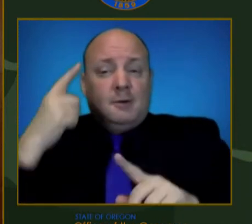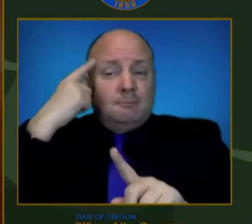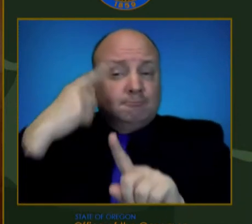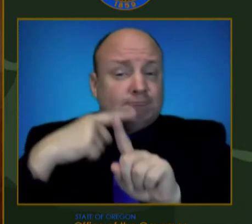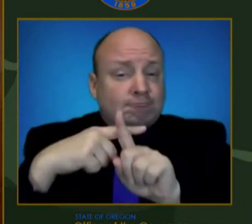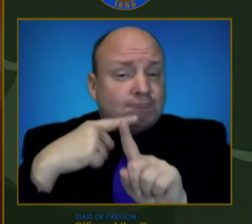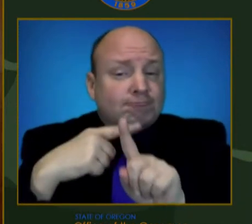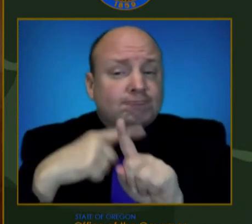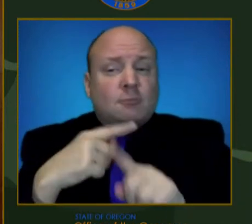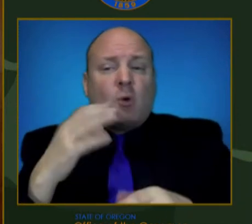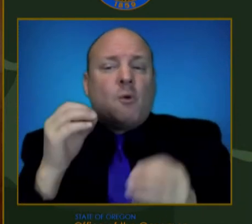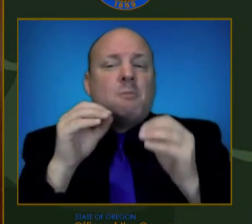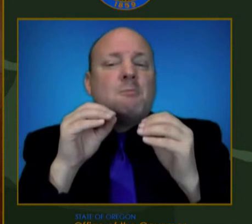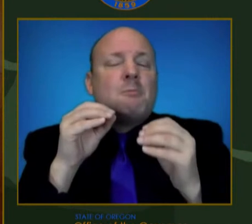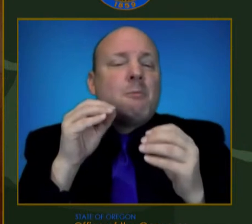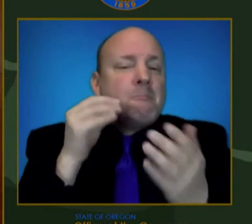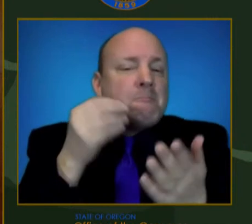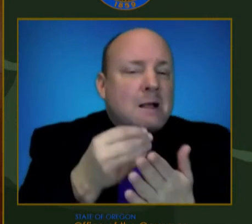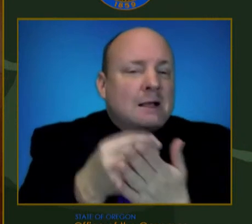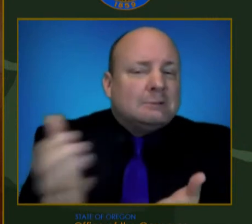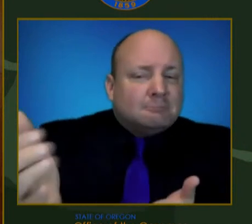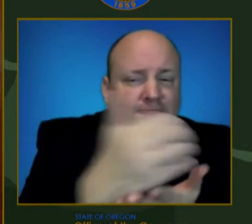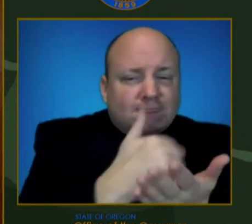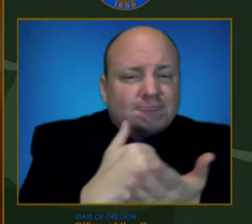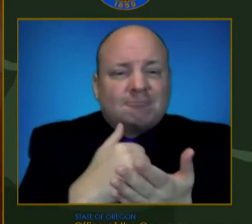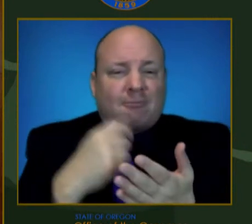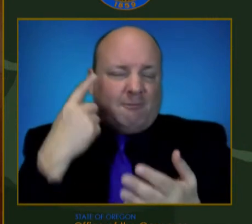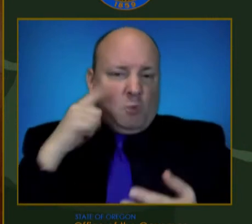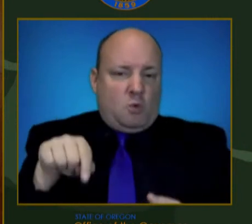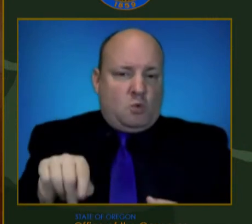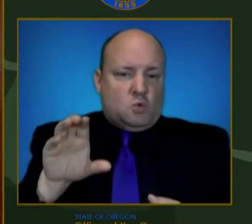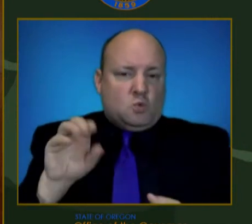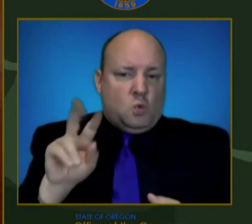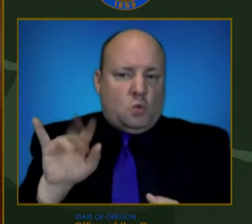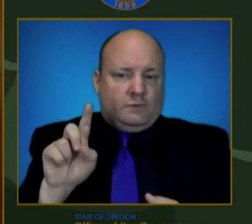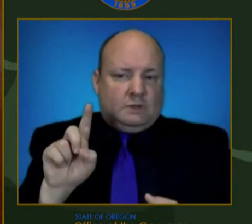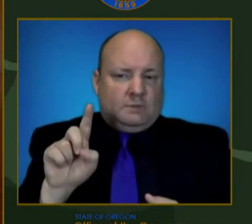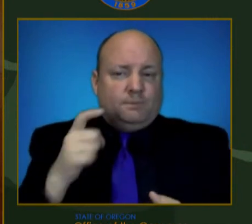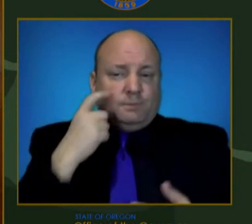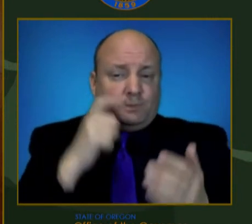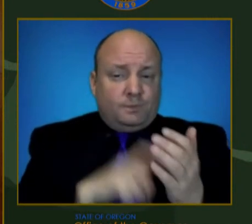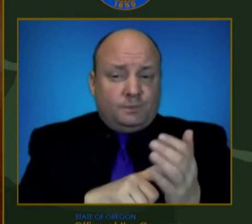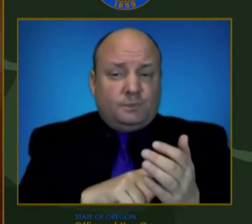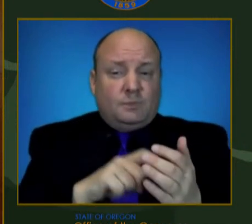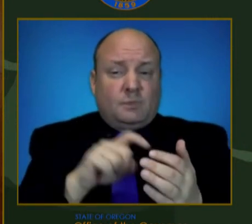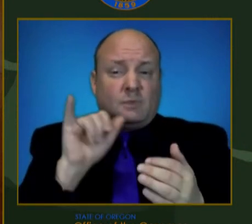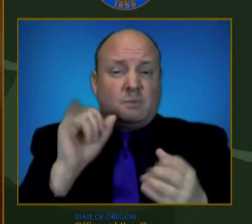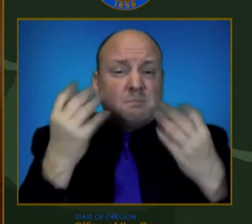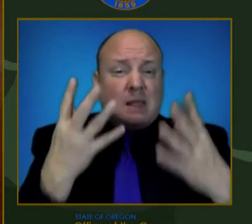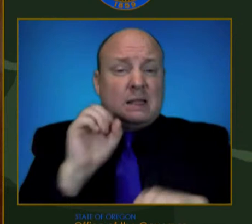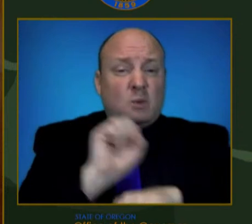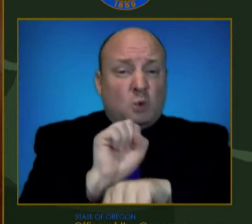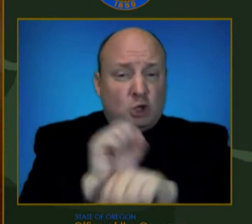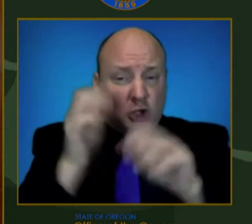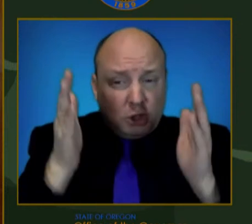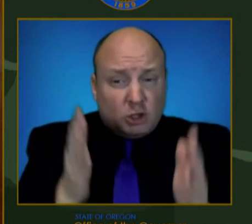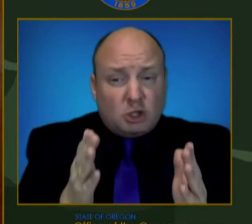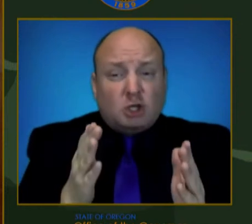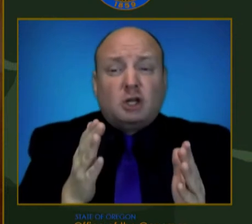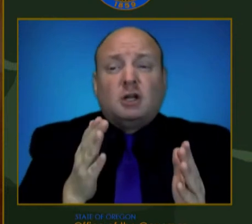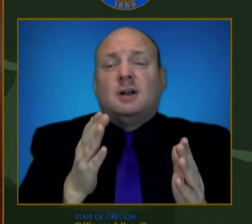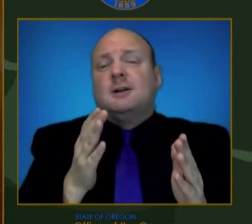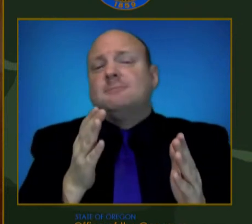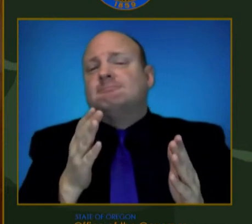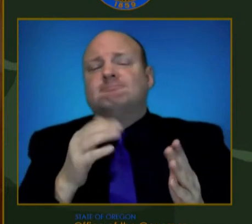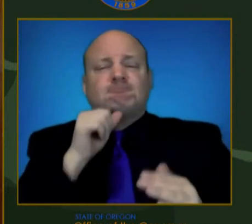those hardest hit by COVID. But we also know that more and more workers are dissatisfied with their jobs, and too